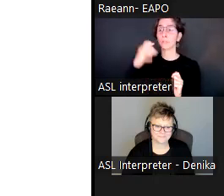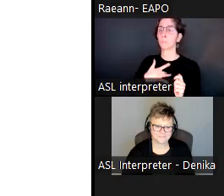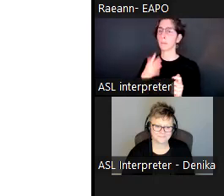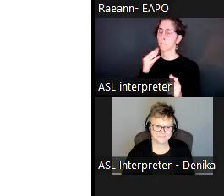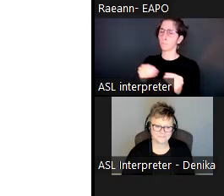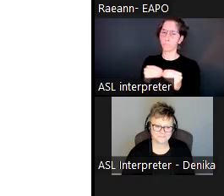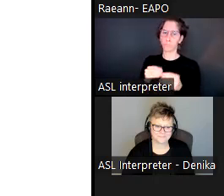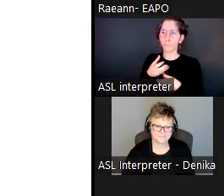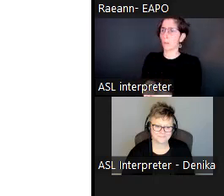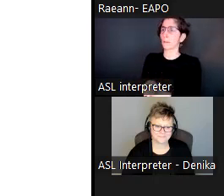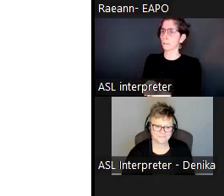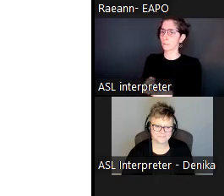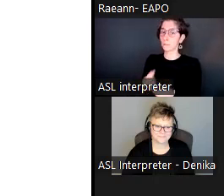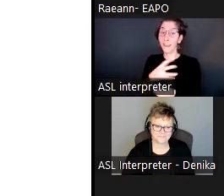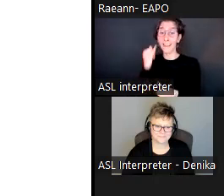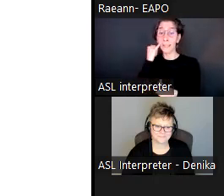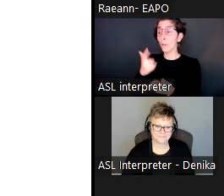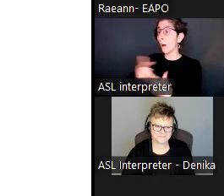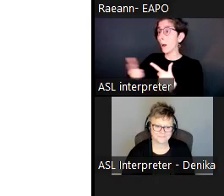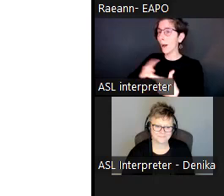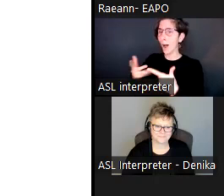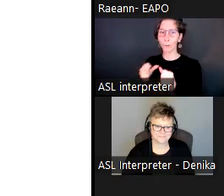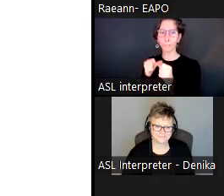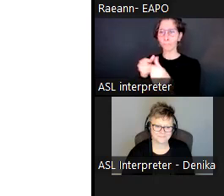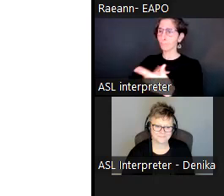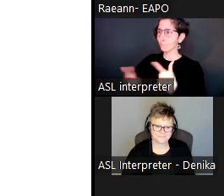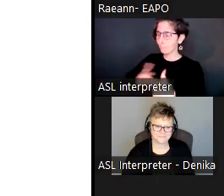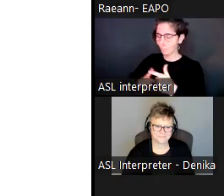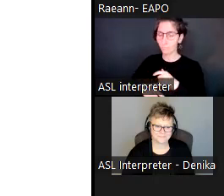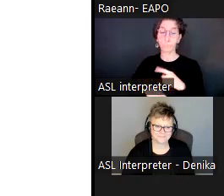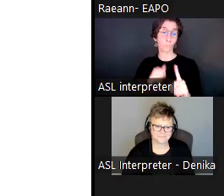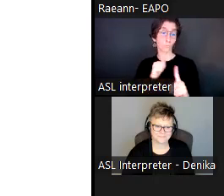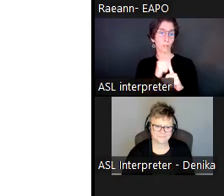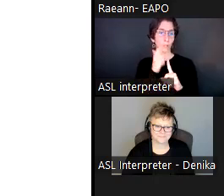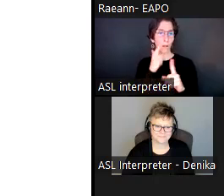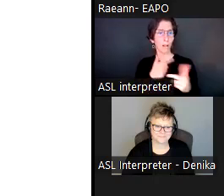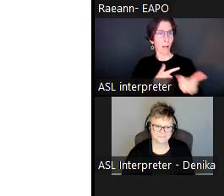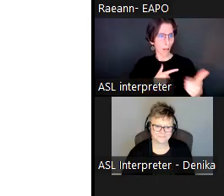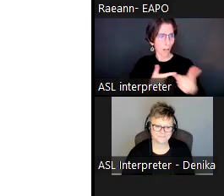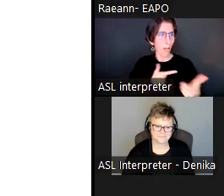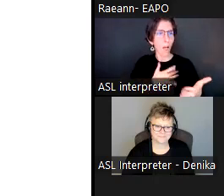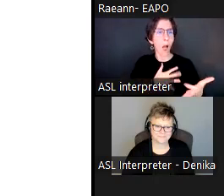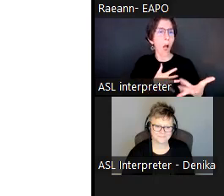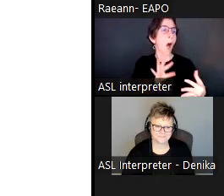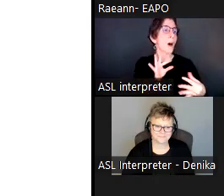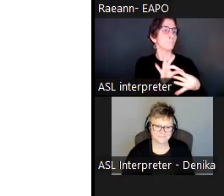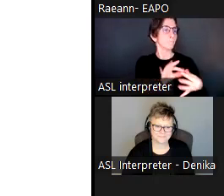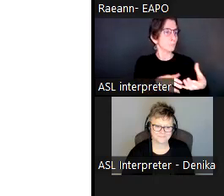end conversations. So fraudsters will build relationships with seniors and gain their trust before victimizing